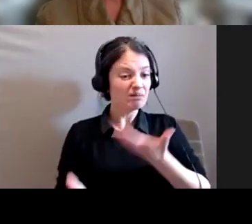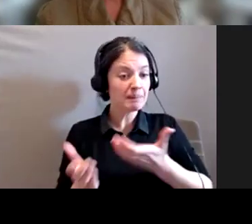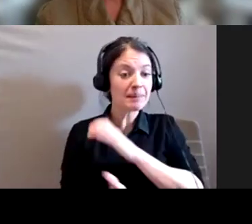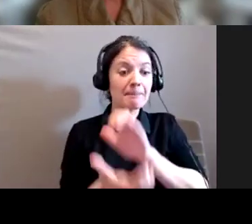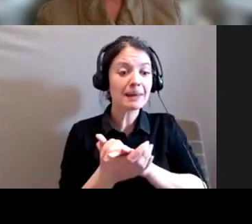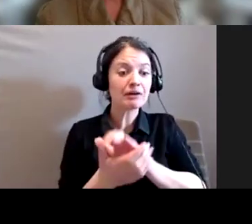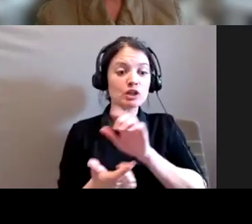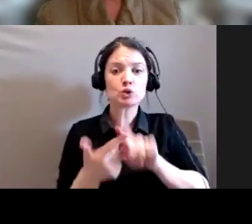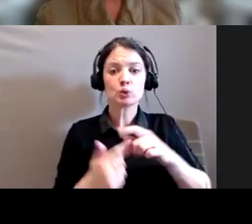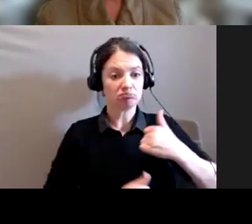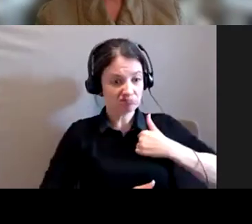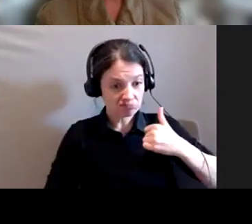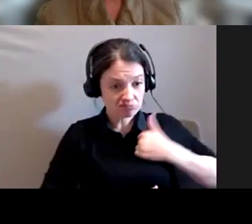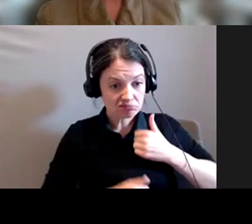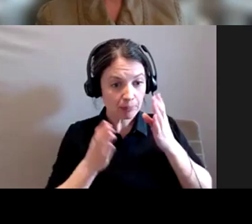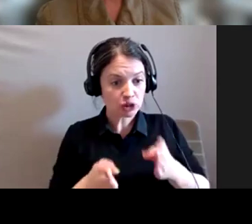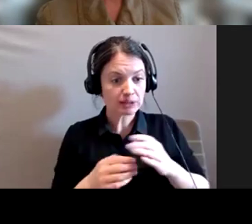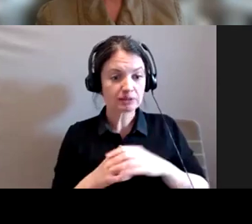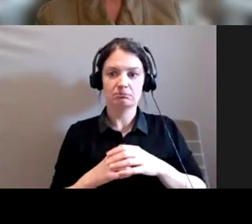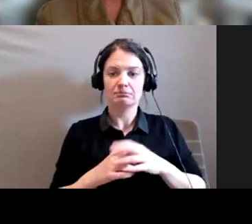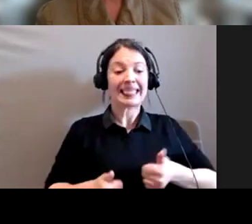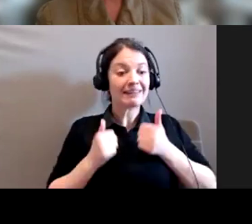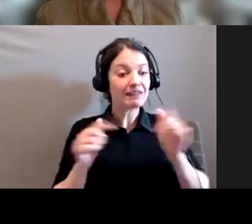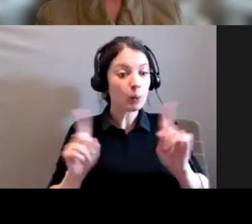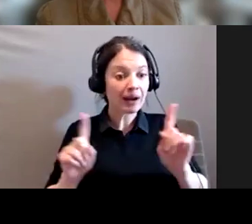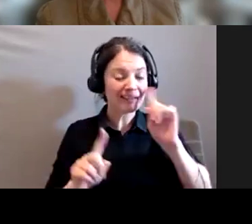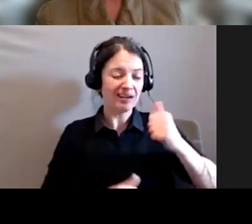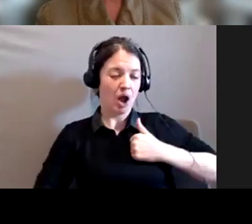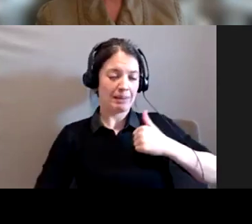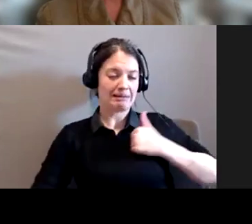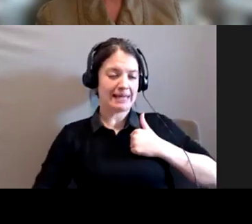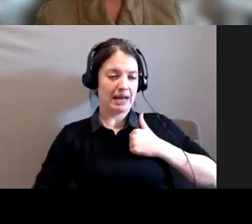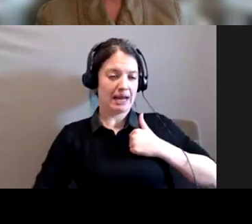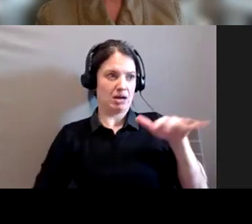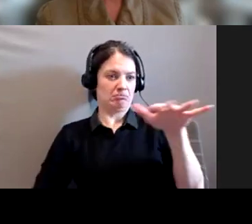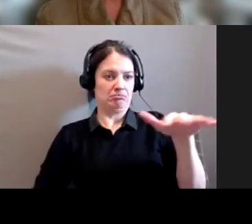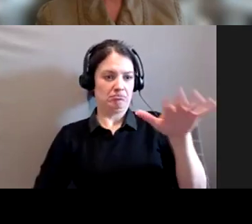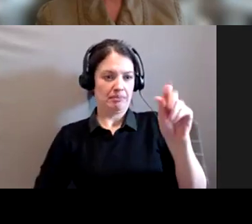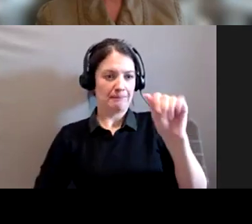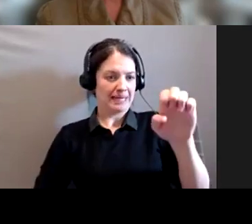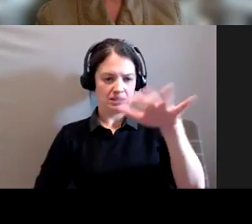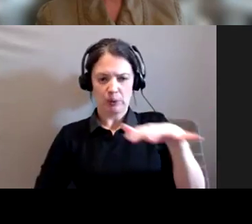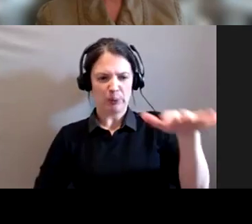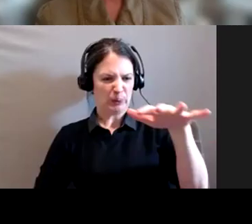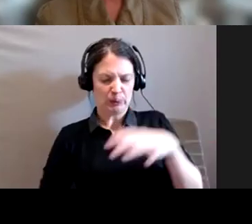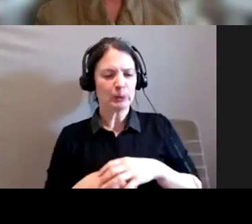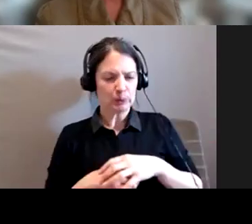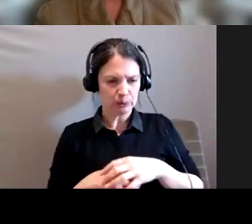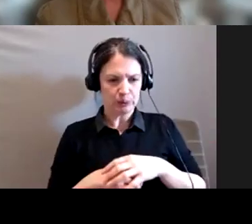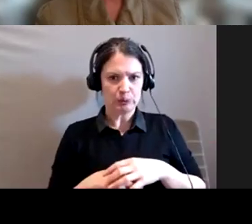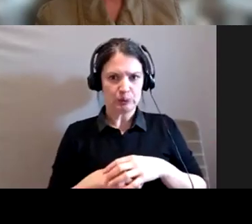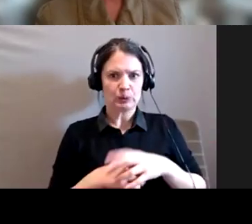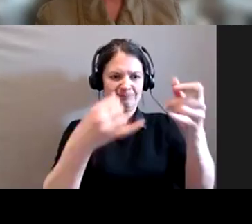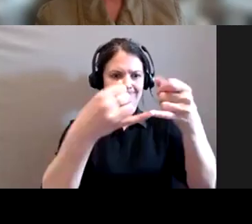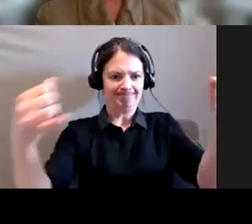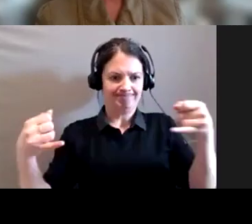service member who is on a military base. This is another situation that many people would not think about, but that creates a very